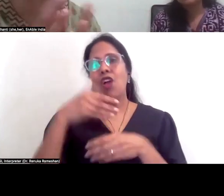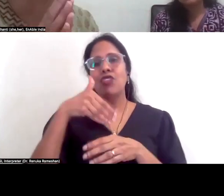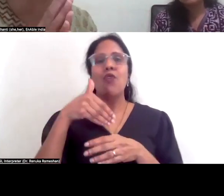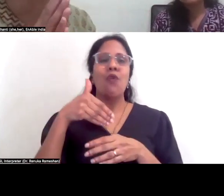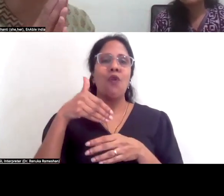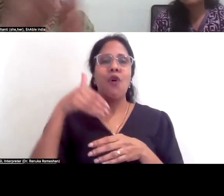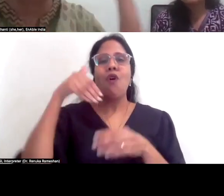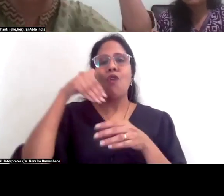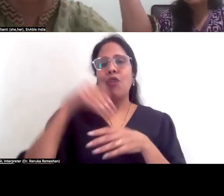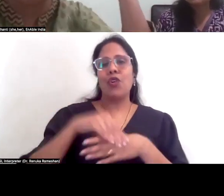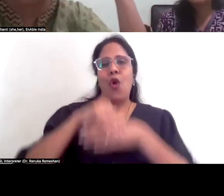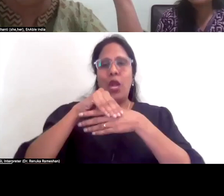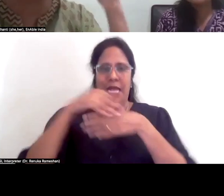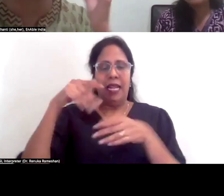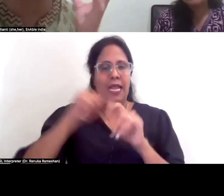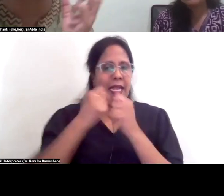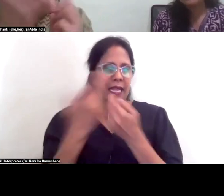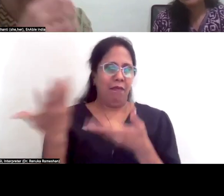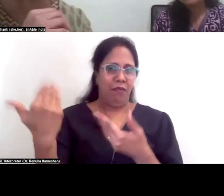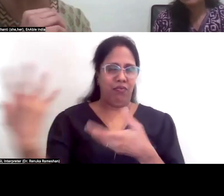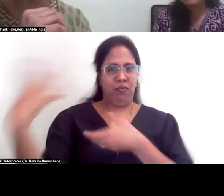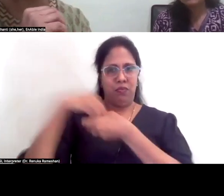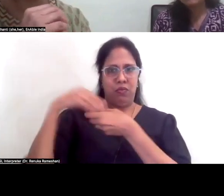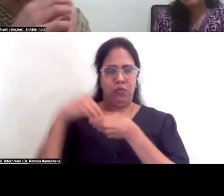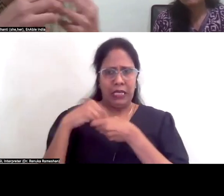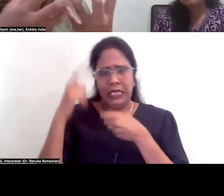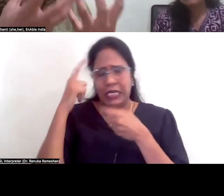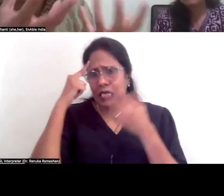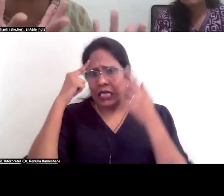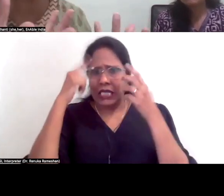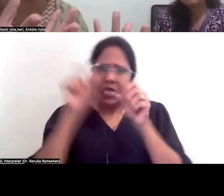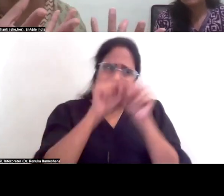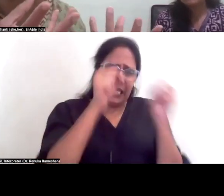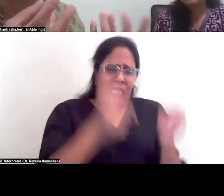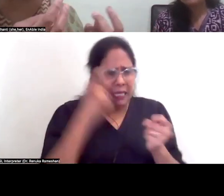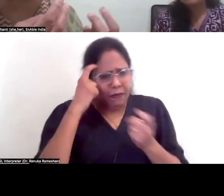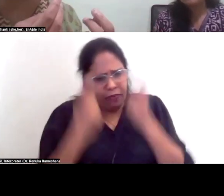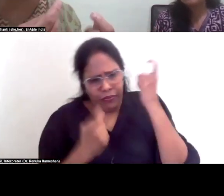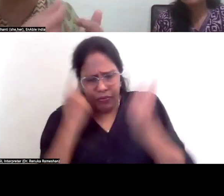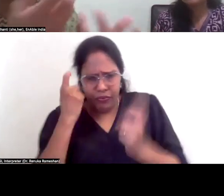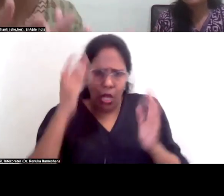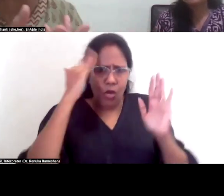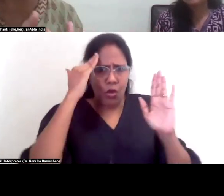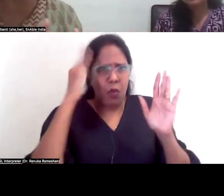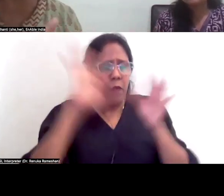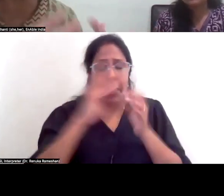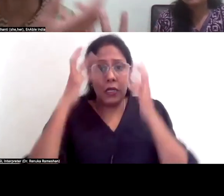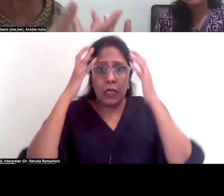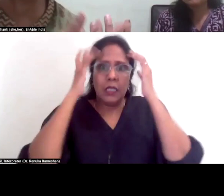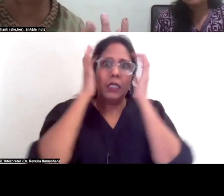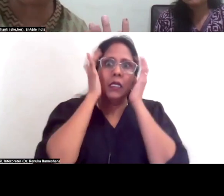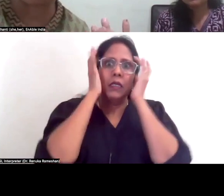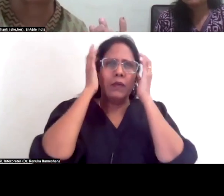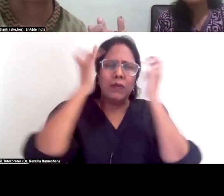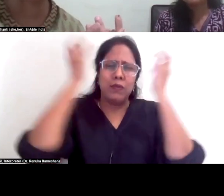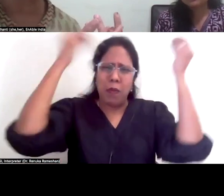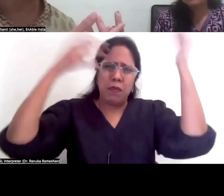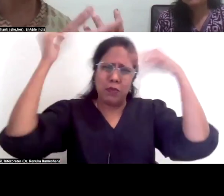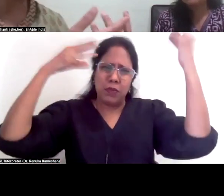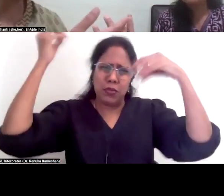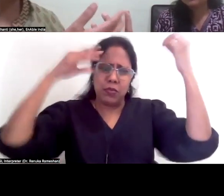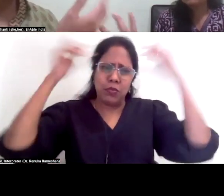actually understand systems thinking, but it's too crowded in my head. And I don't know how to explain this. I need your